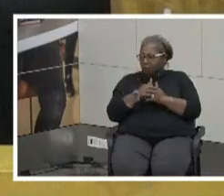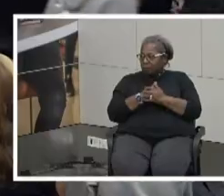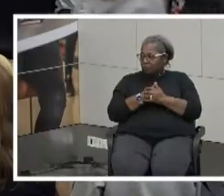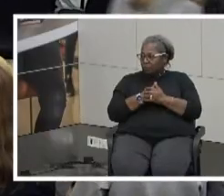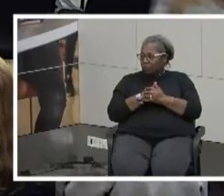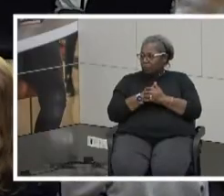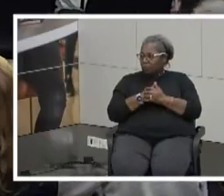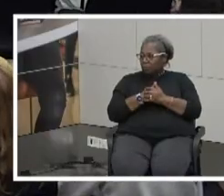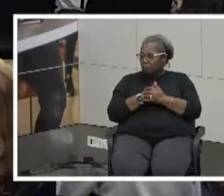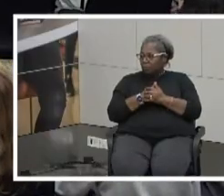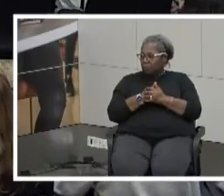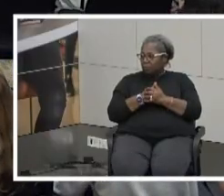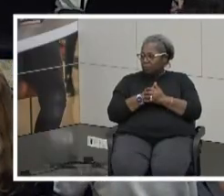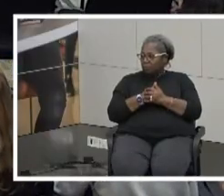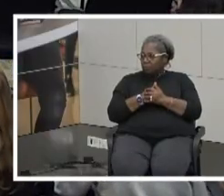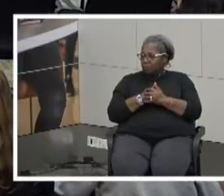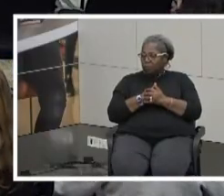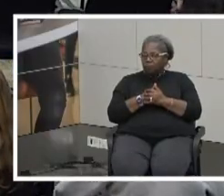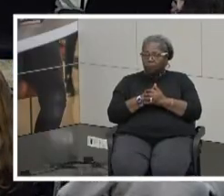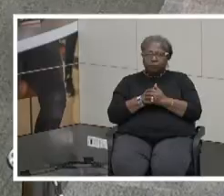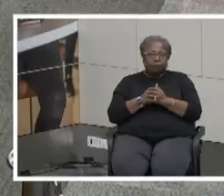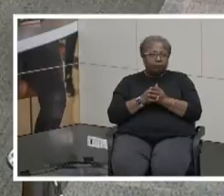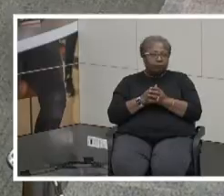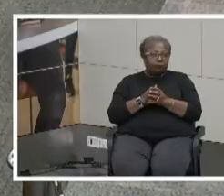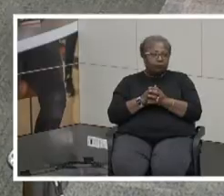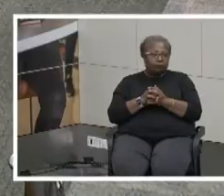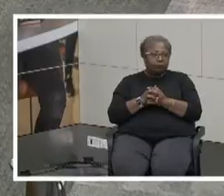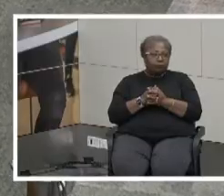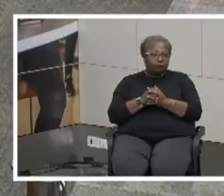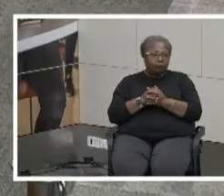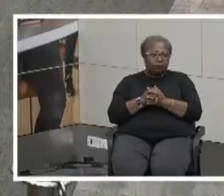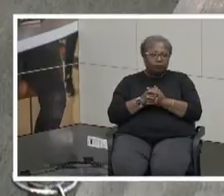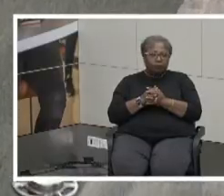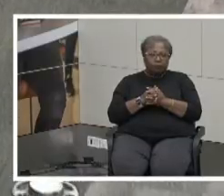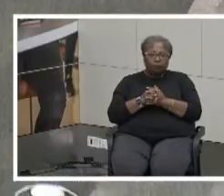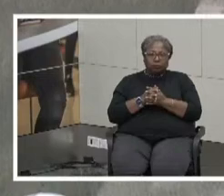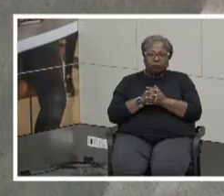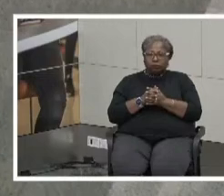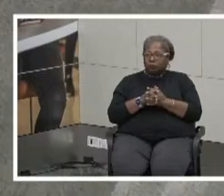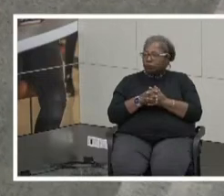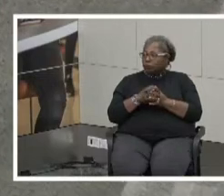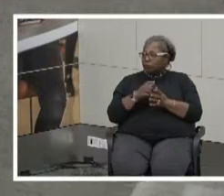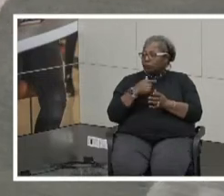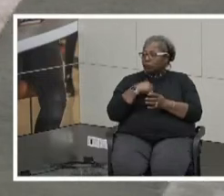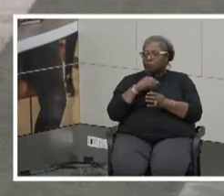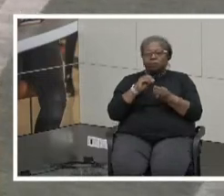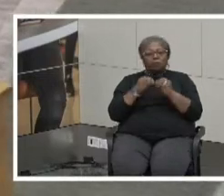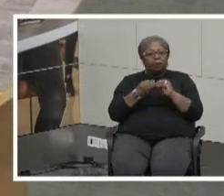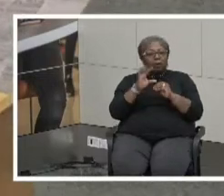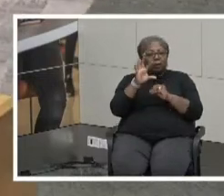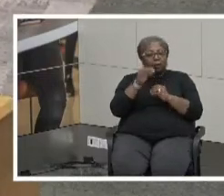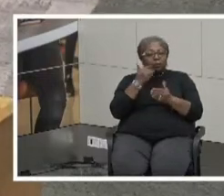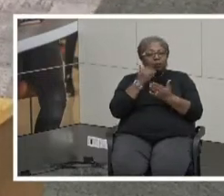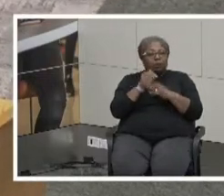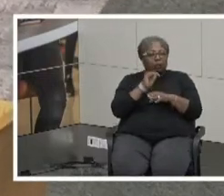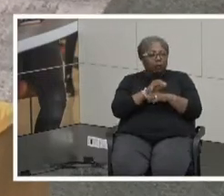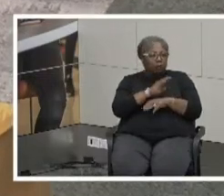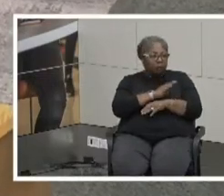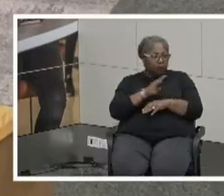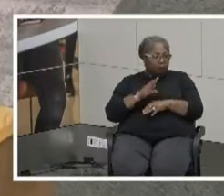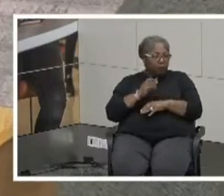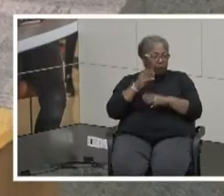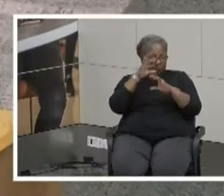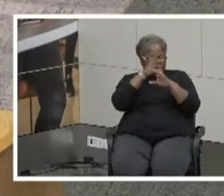Geraldine okay no worries go ahead okay train Hickman agenda item nine good evening board and